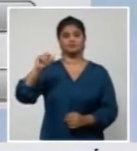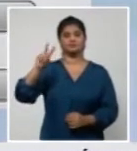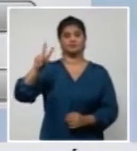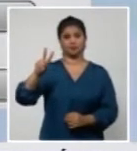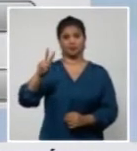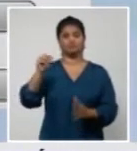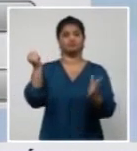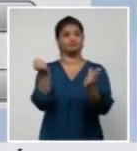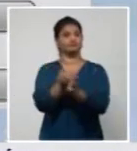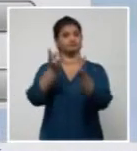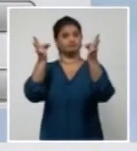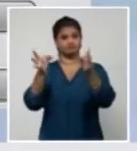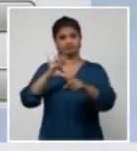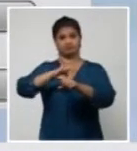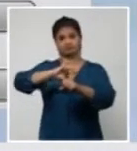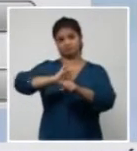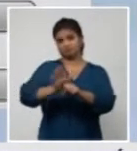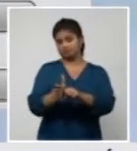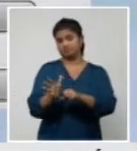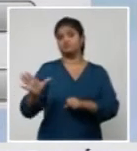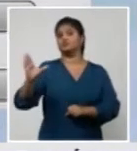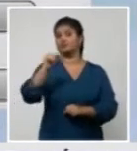2,462, representing